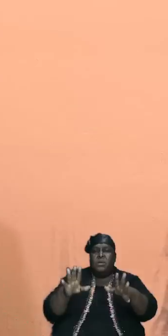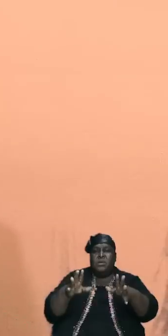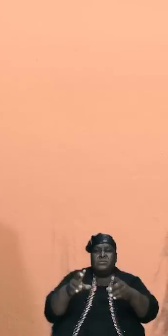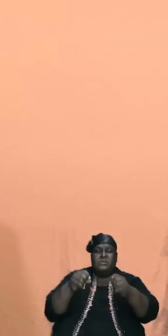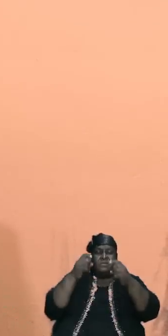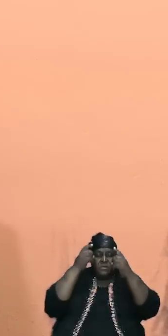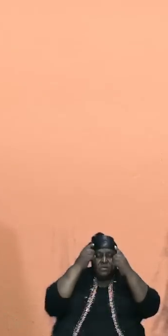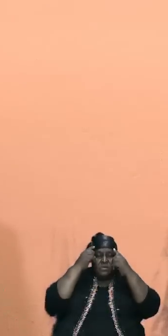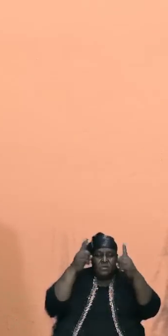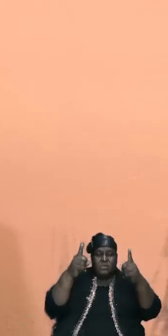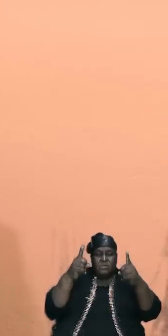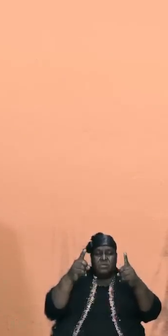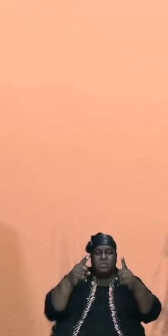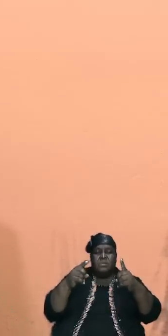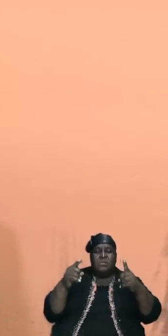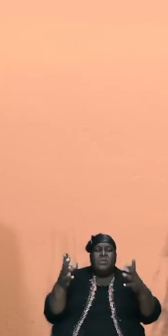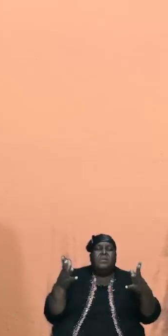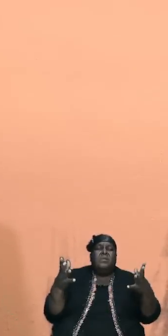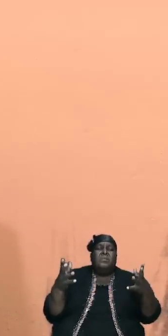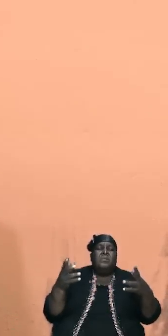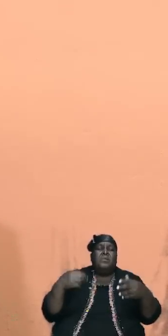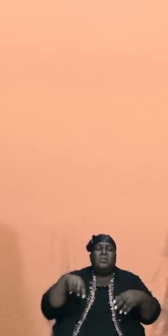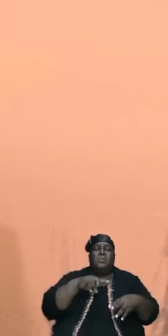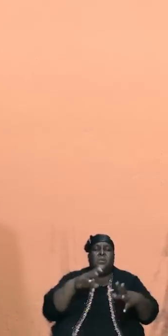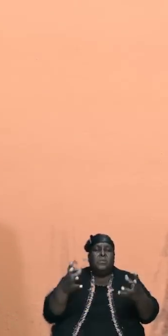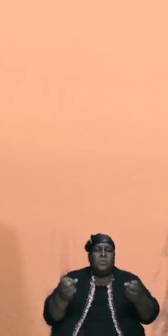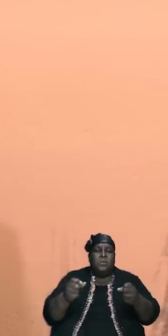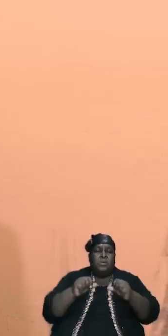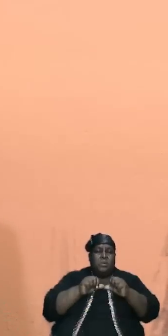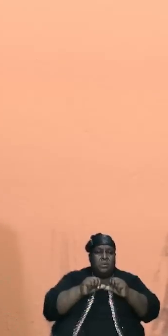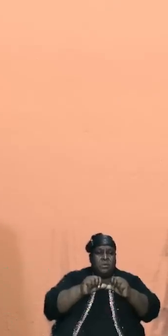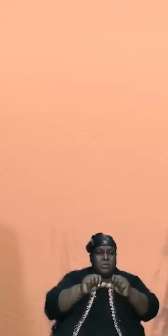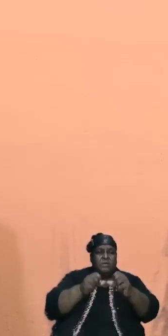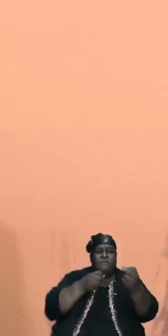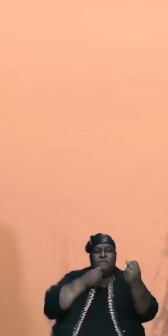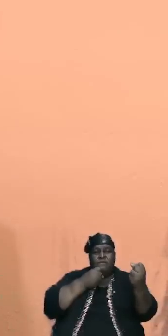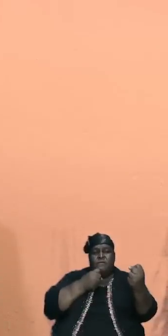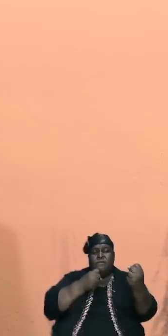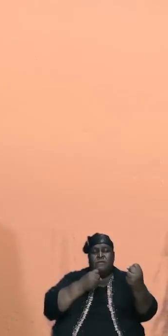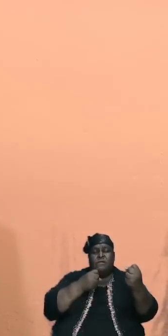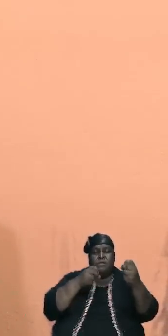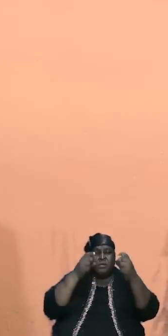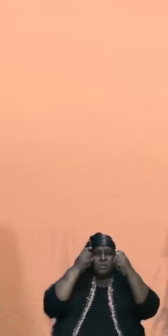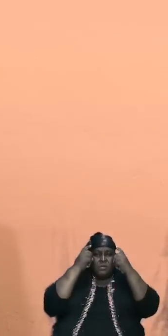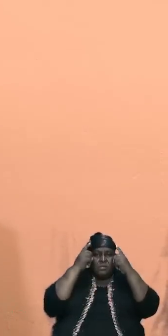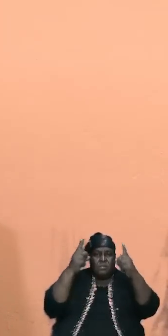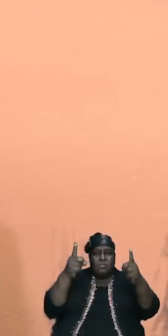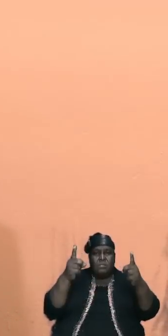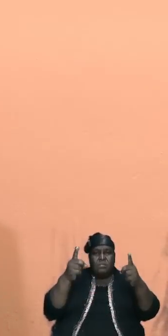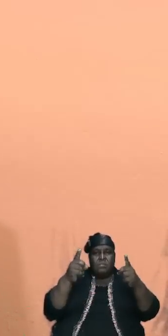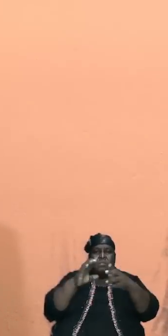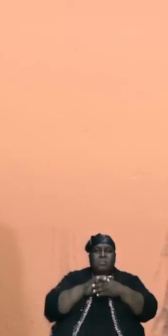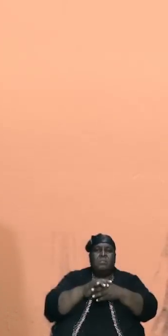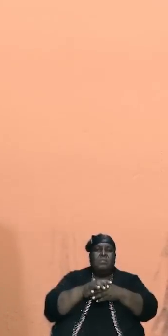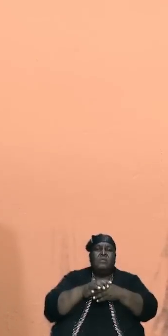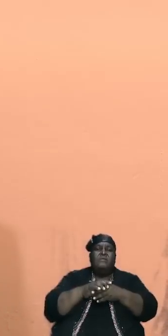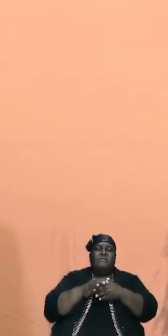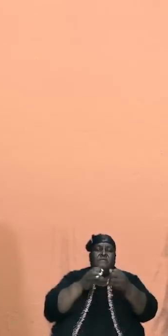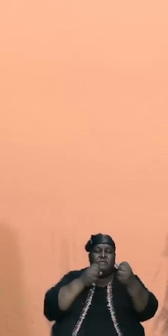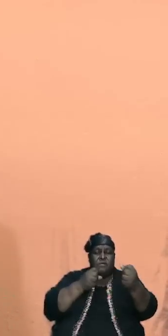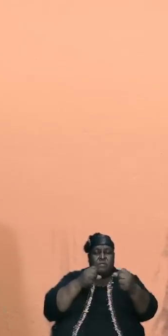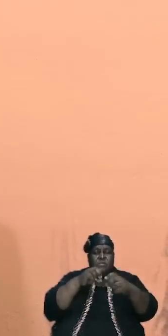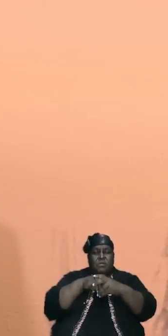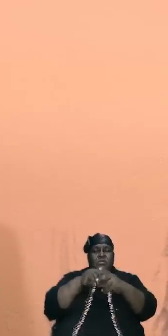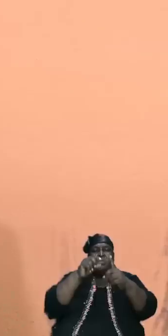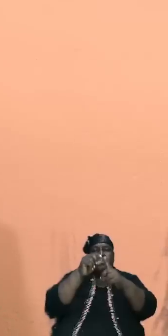we want to continue in the house of God is sound doctrine. You need people who are sound in the Word. And because